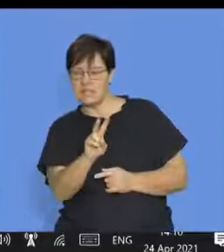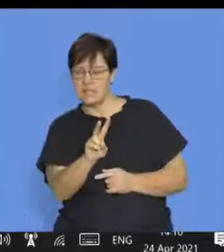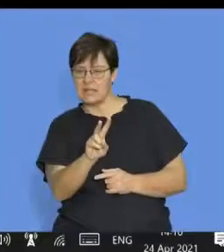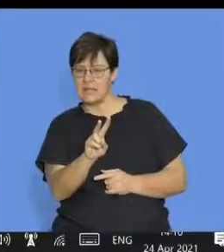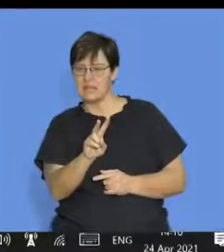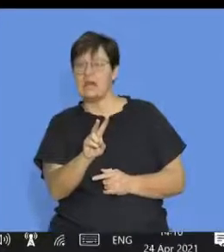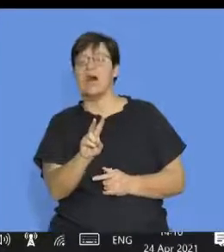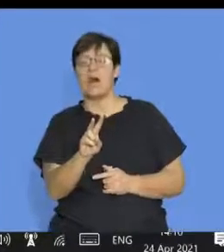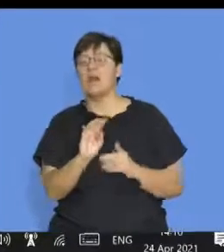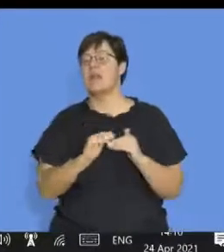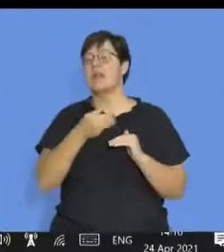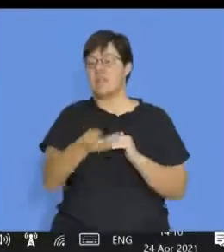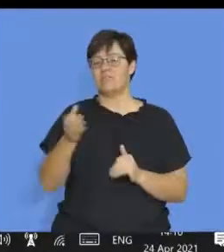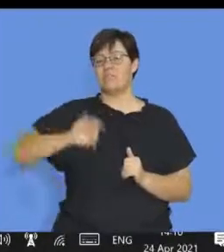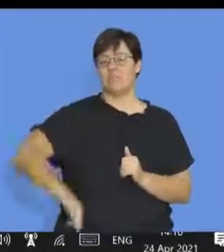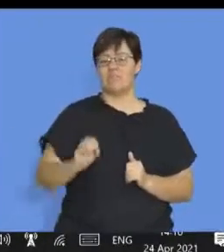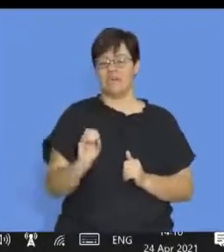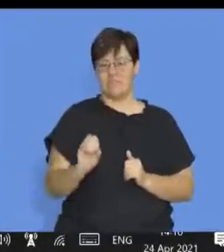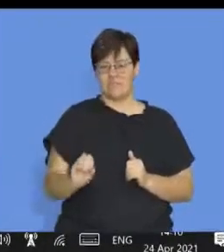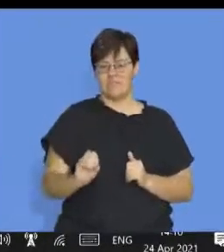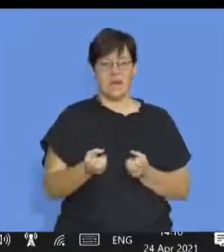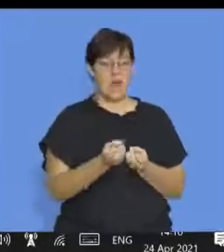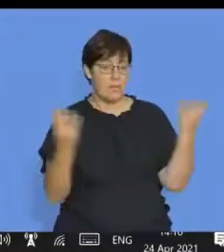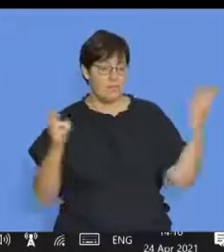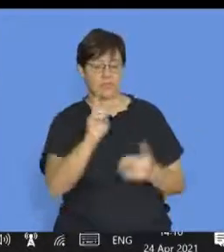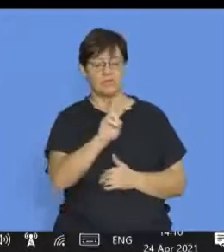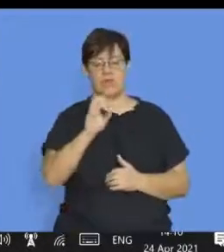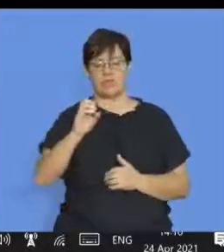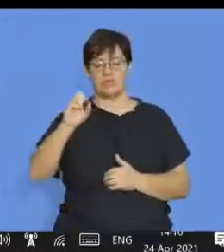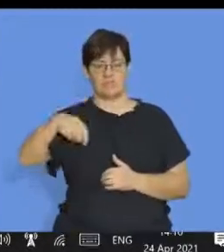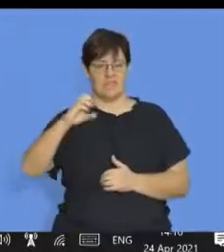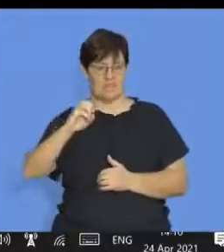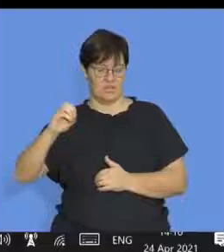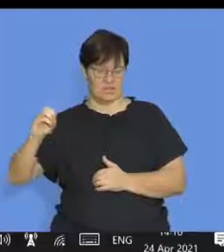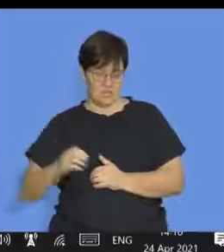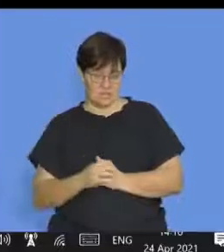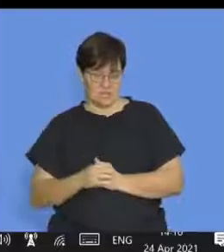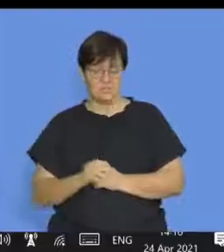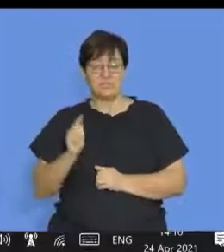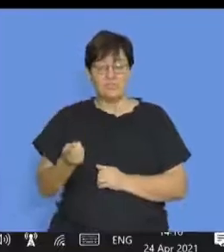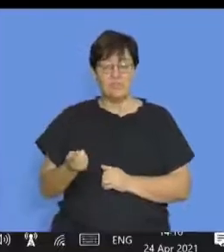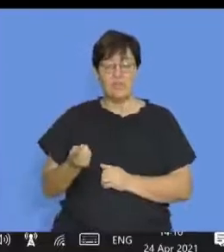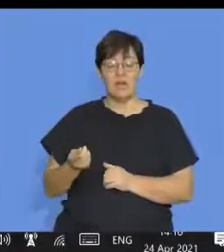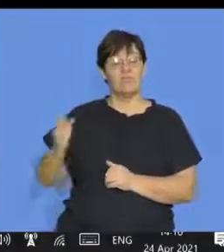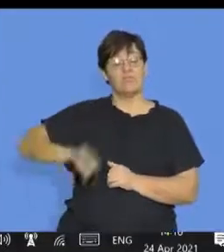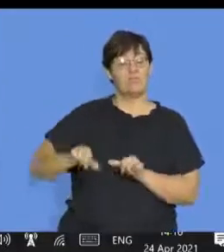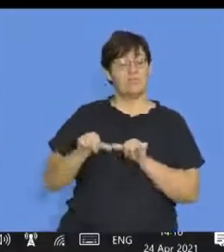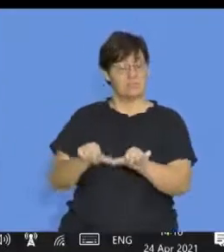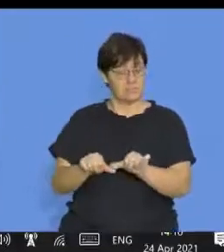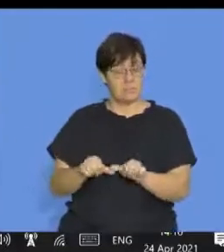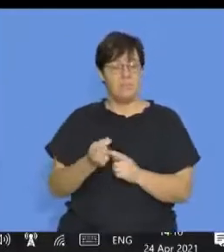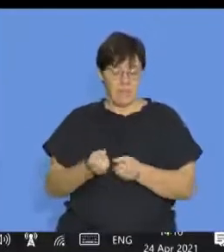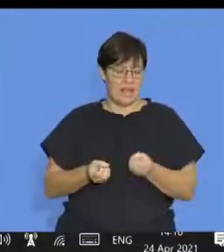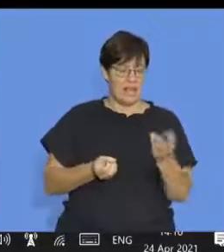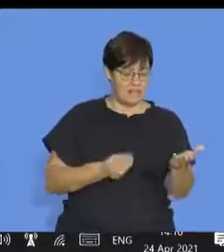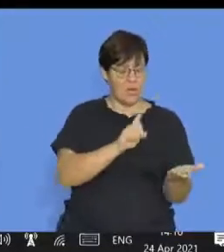stage, can you see there's a remaining profit of 200,000, right? So that remaining profit,